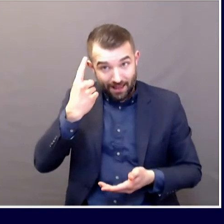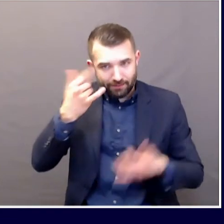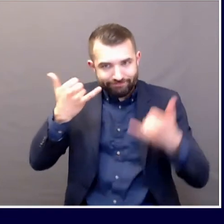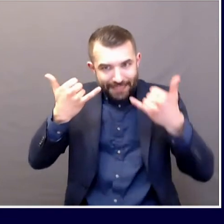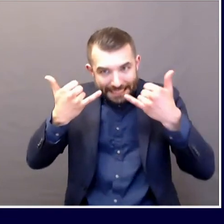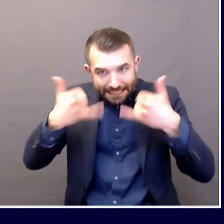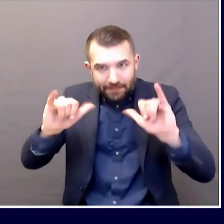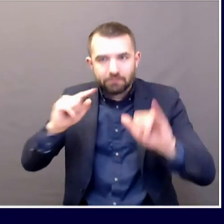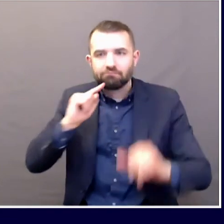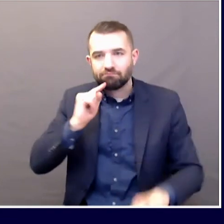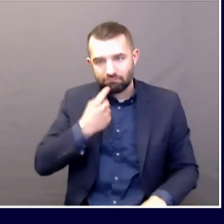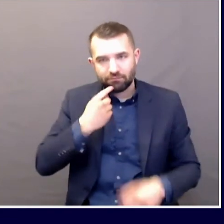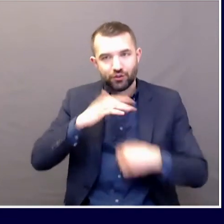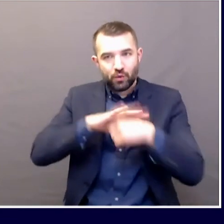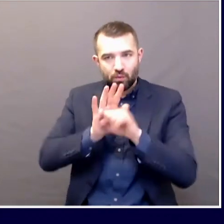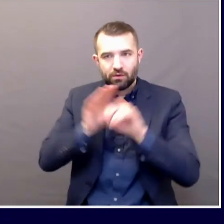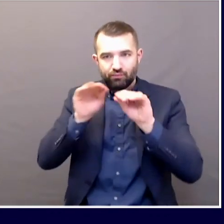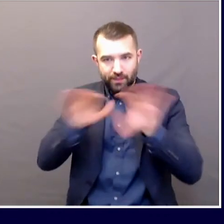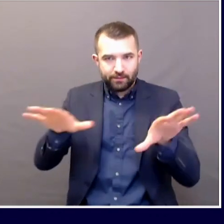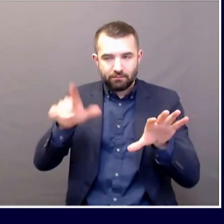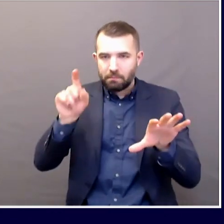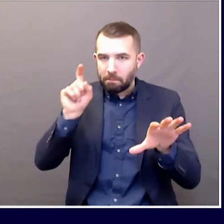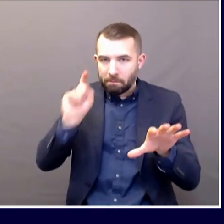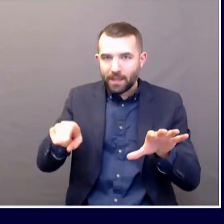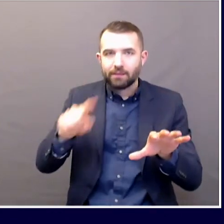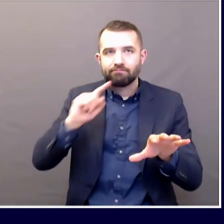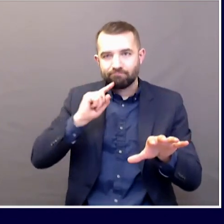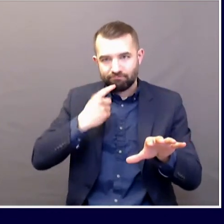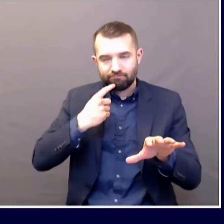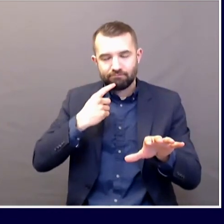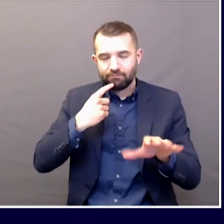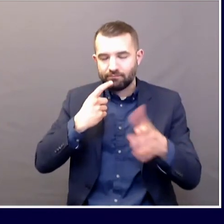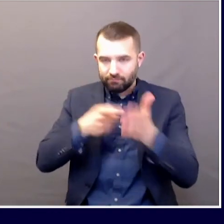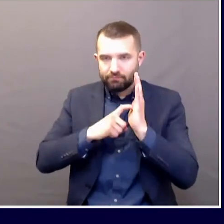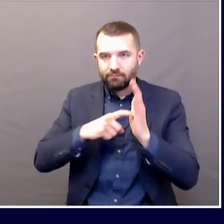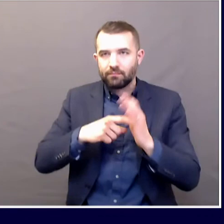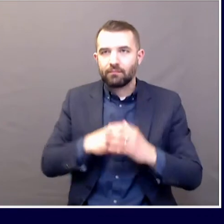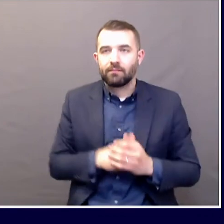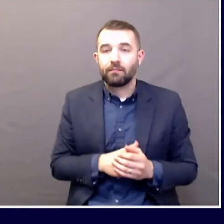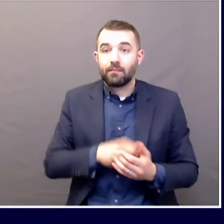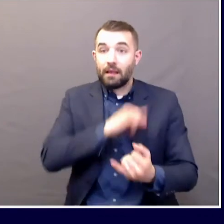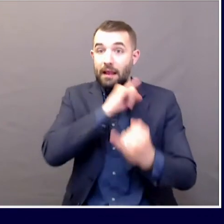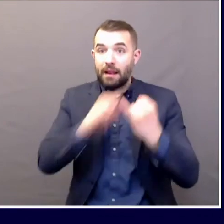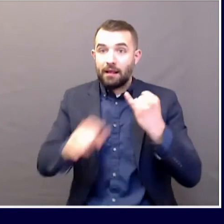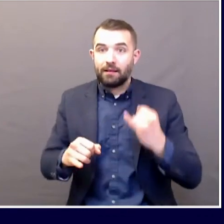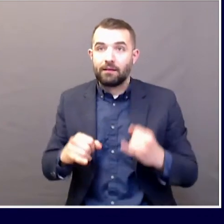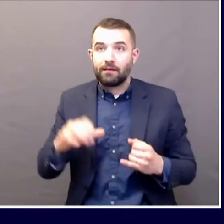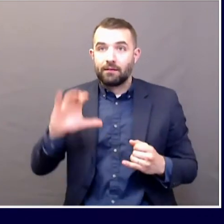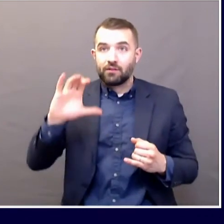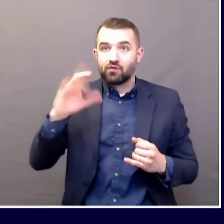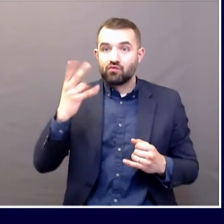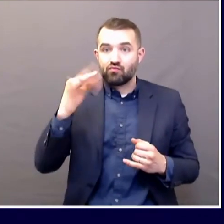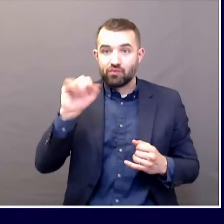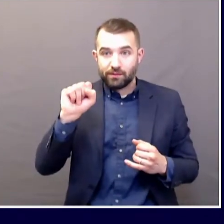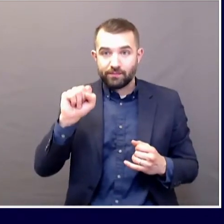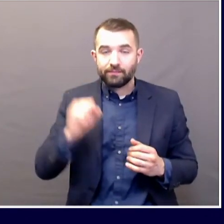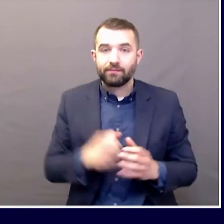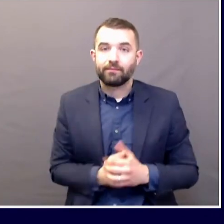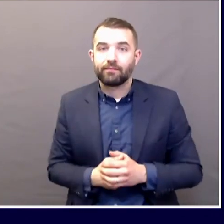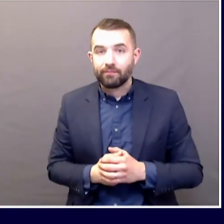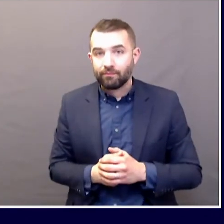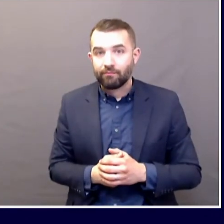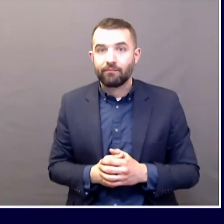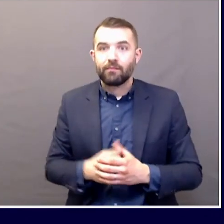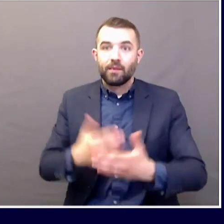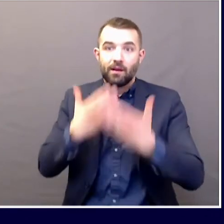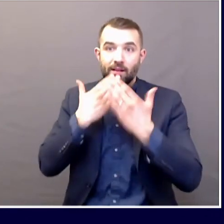have to be vigilant. And the final question for the afternoon goes to Chris Costa at News Center. Hi, Dr. Shah, Commissioner Lambrew, thanks so much for